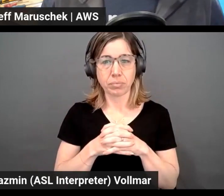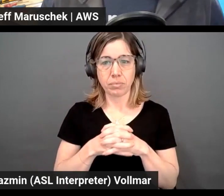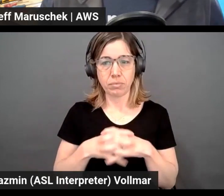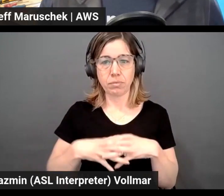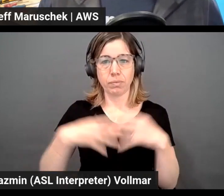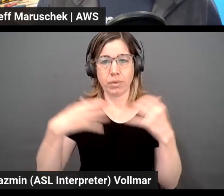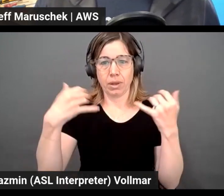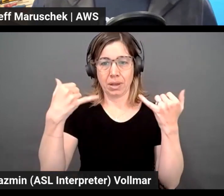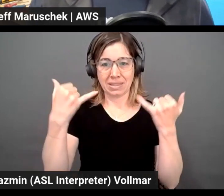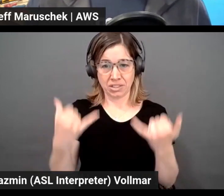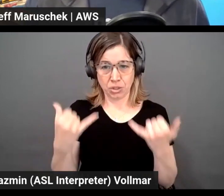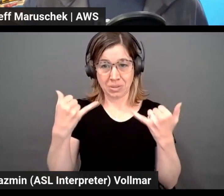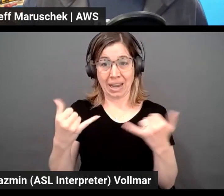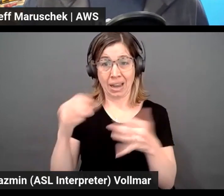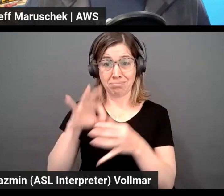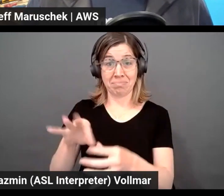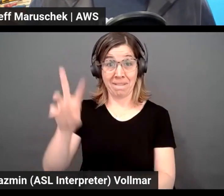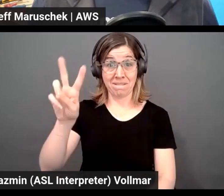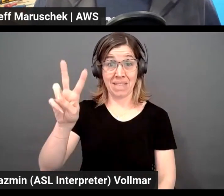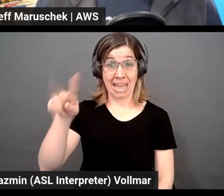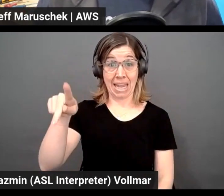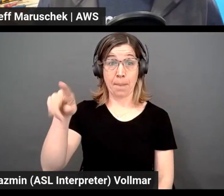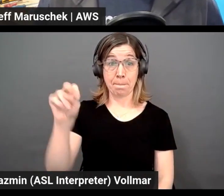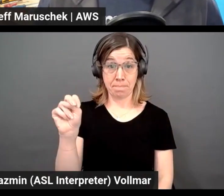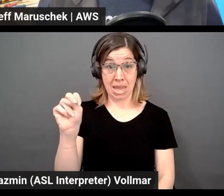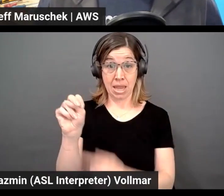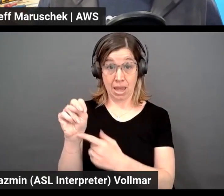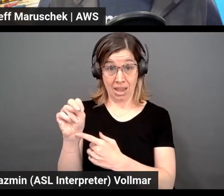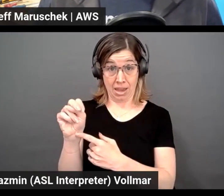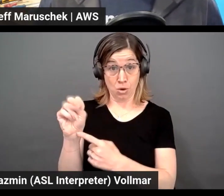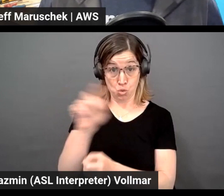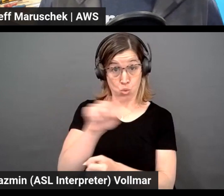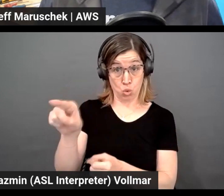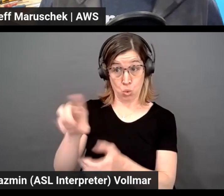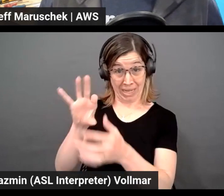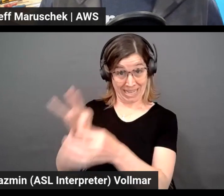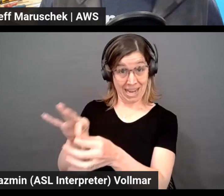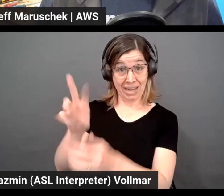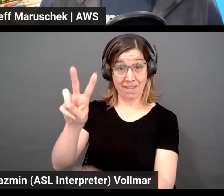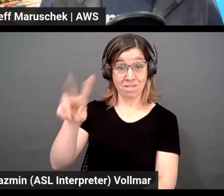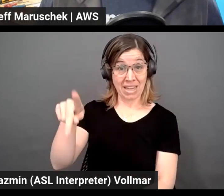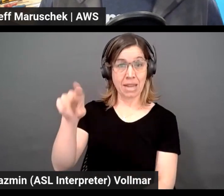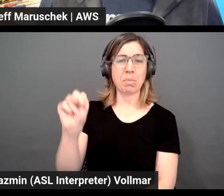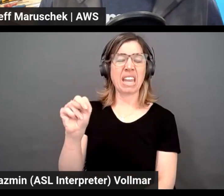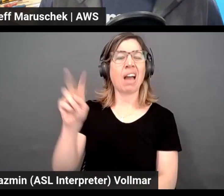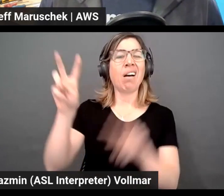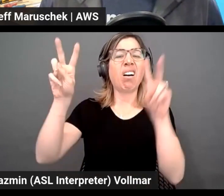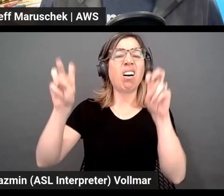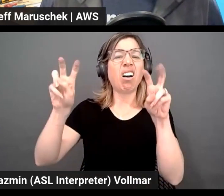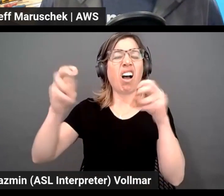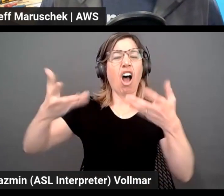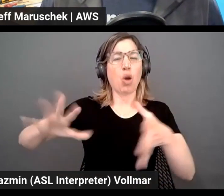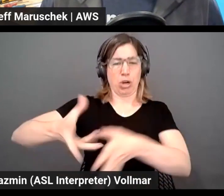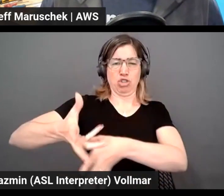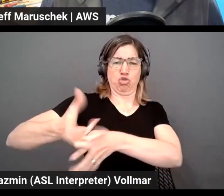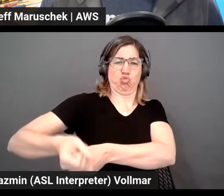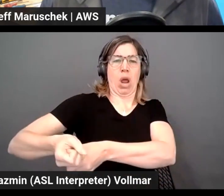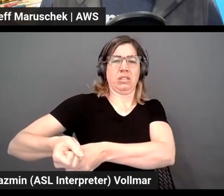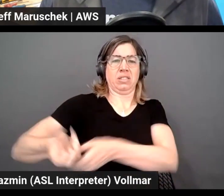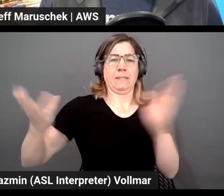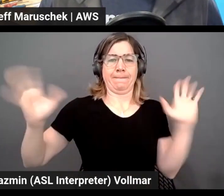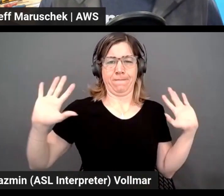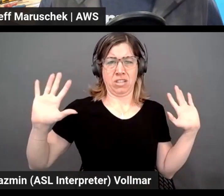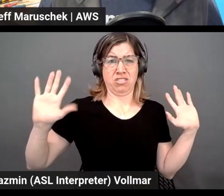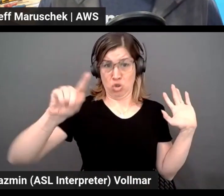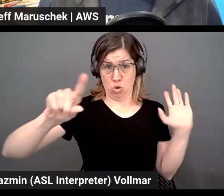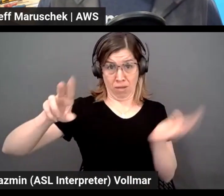with VPNs, is when you connect to a VPN, it's kind of an implicit trust that if you're on the VPN, then